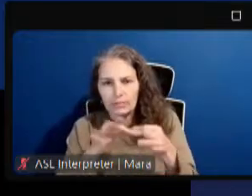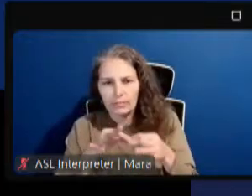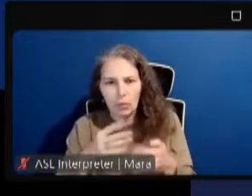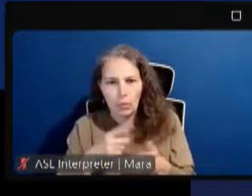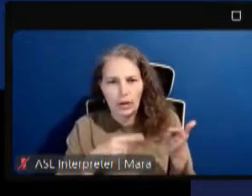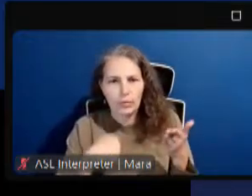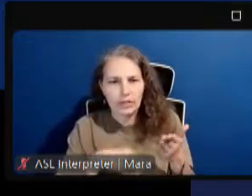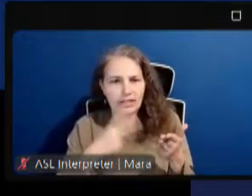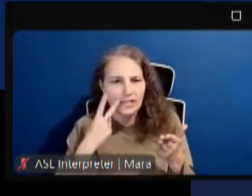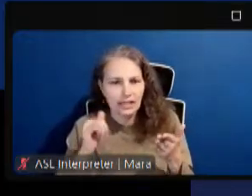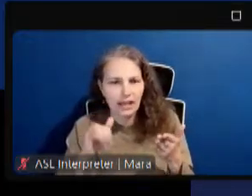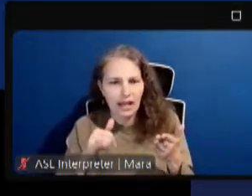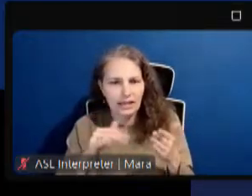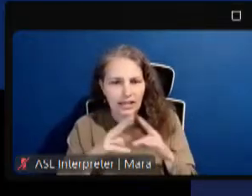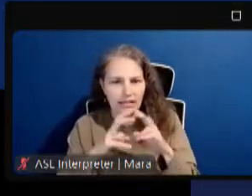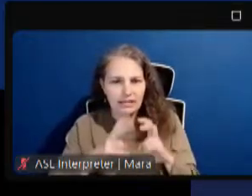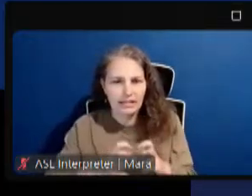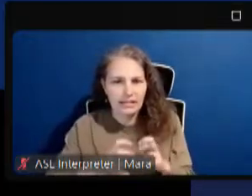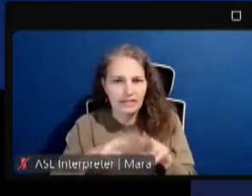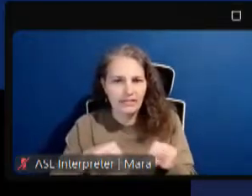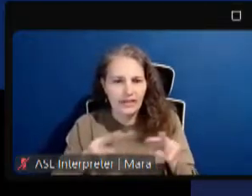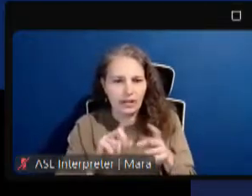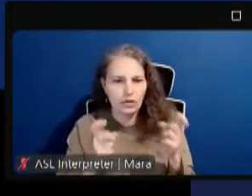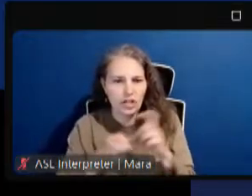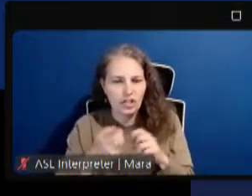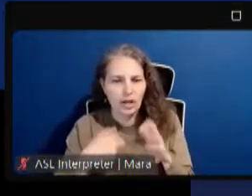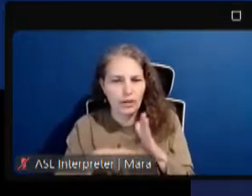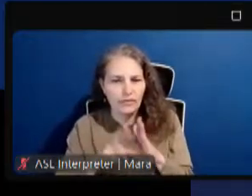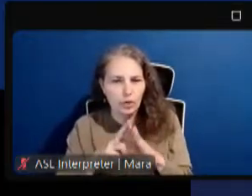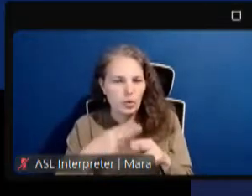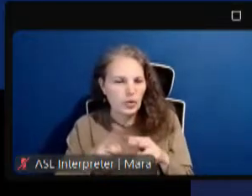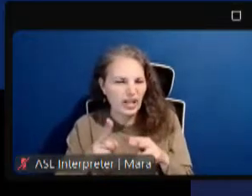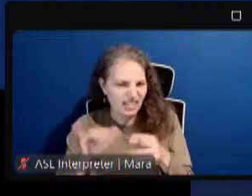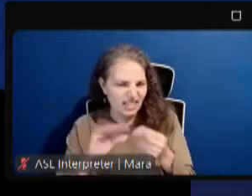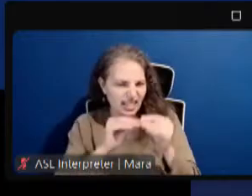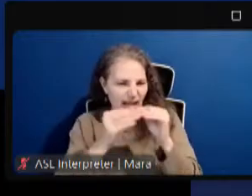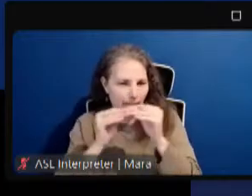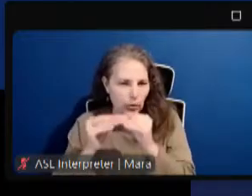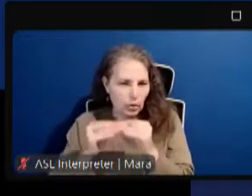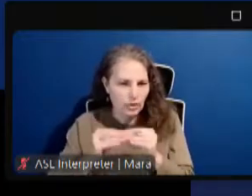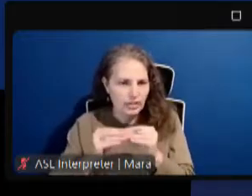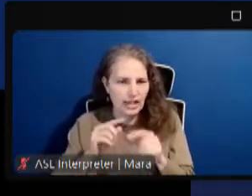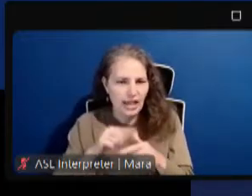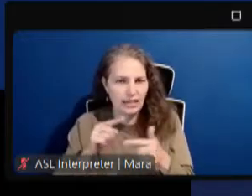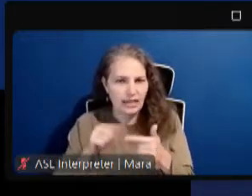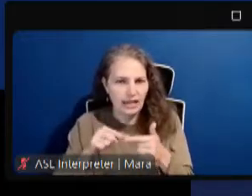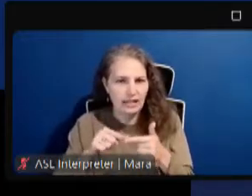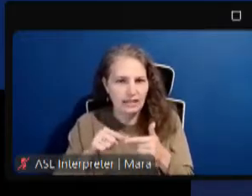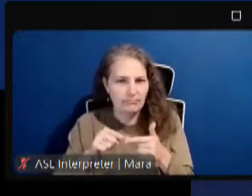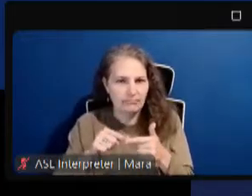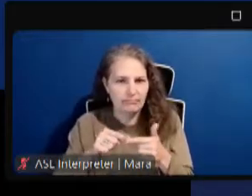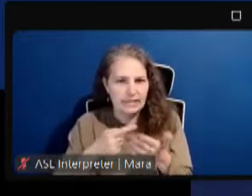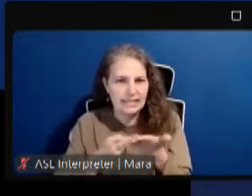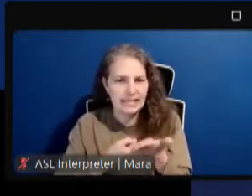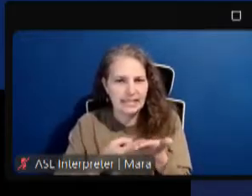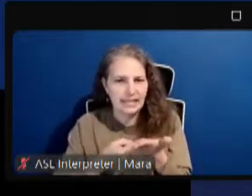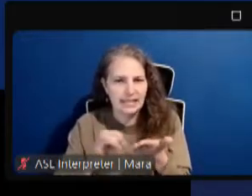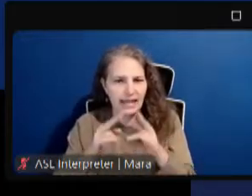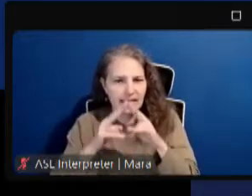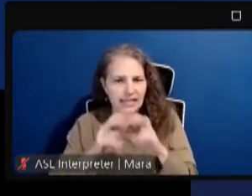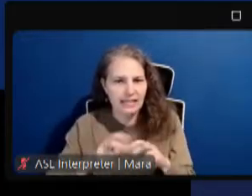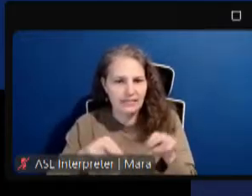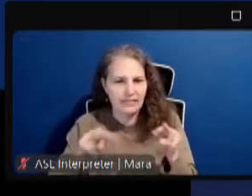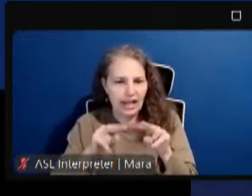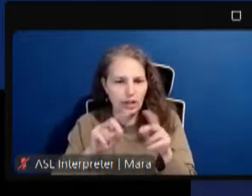change. I just wanted to go over a few quick numbers with you and then get back into that assessed value change notice